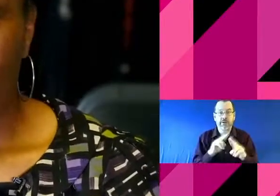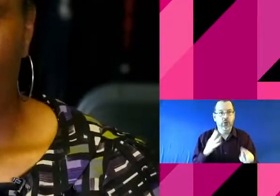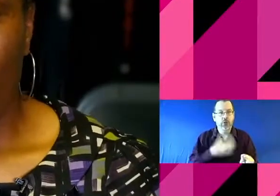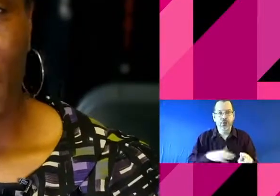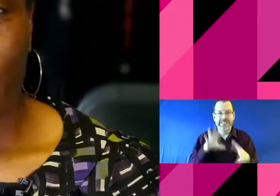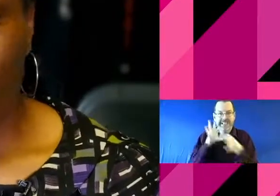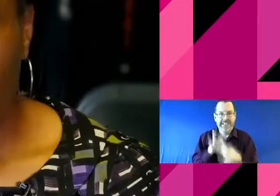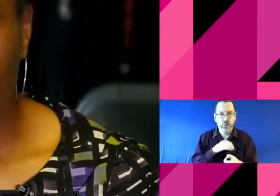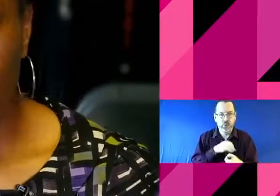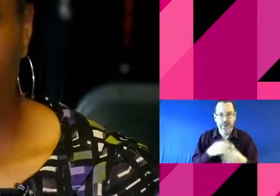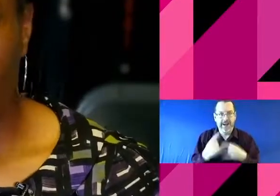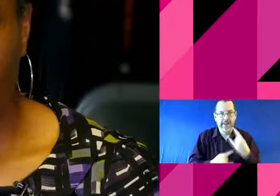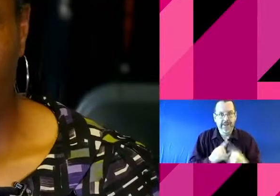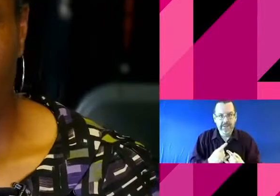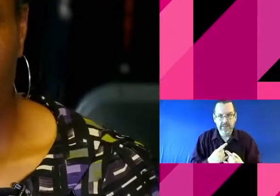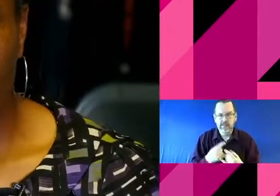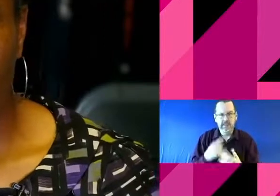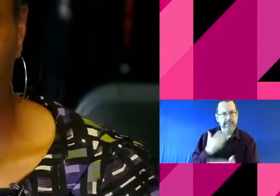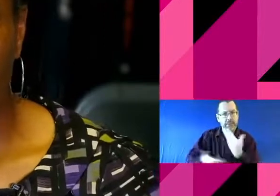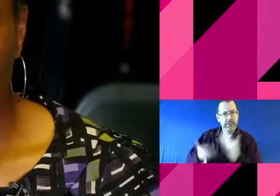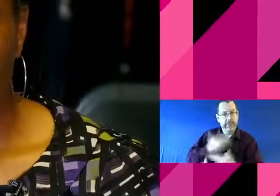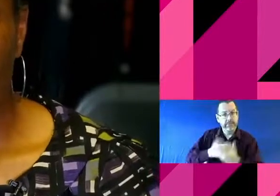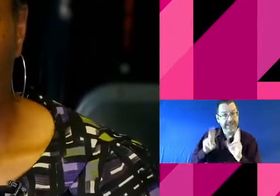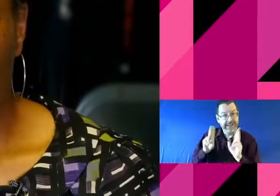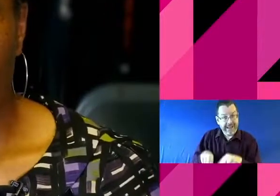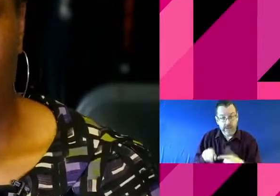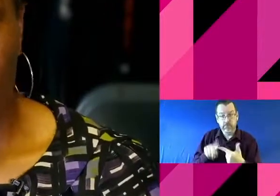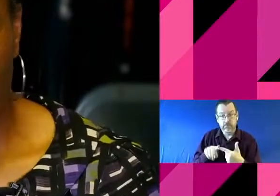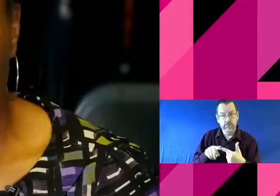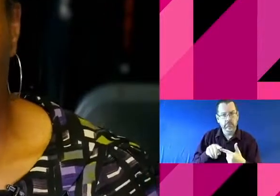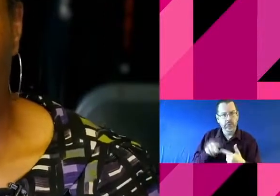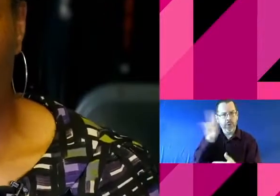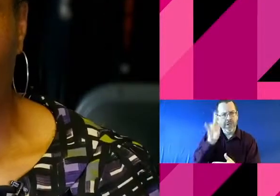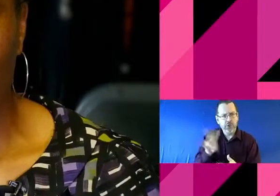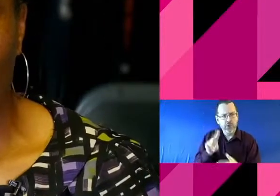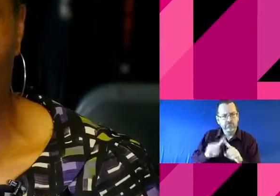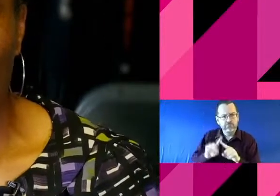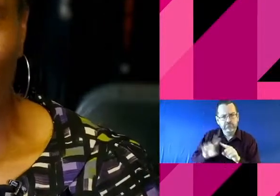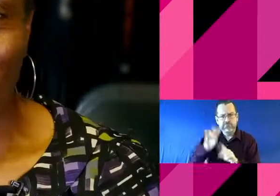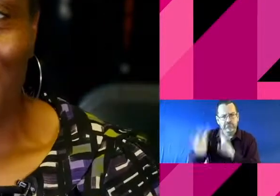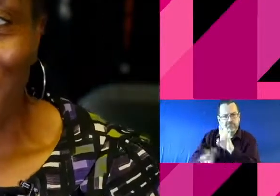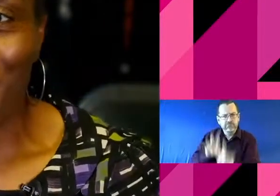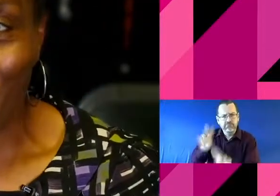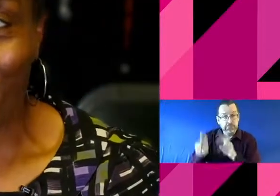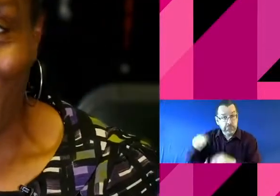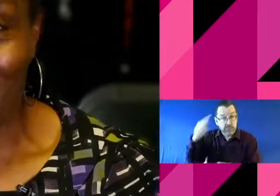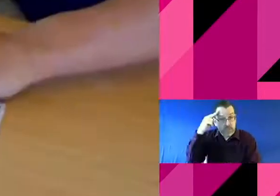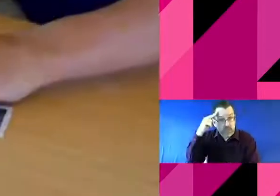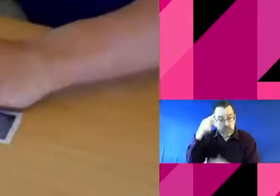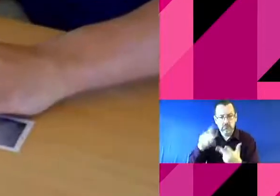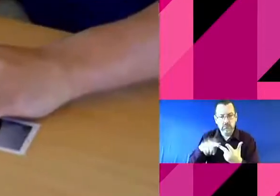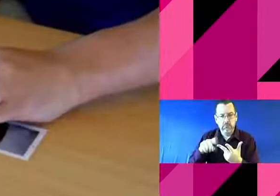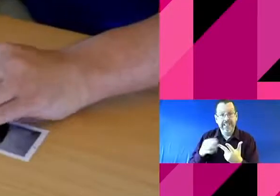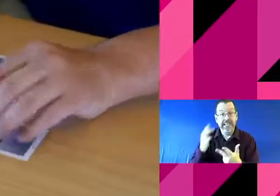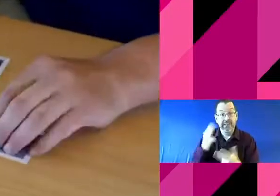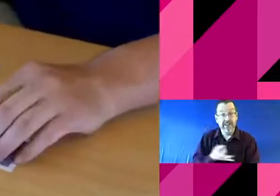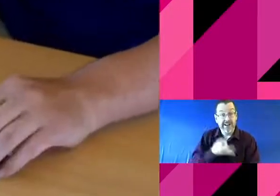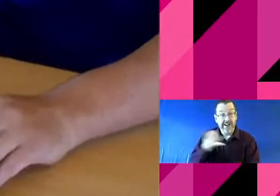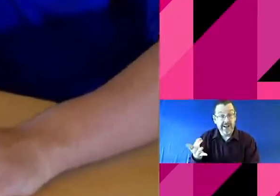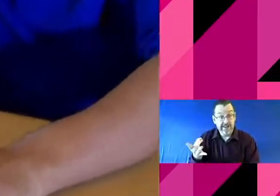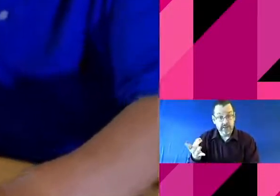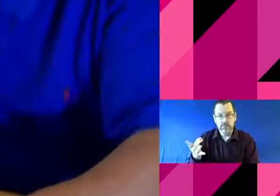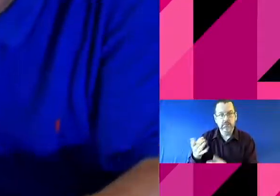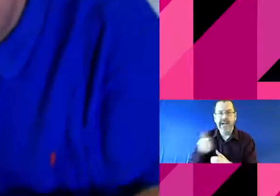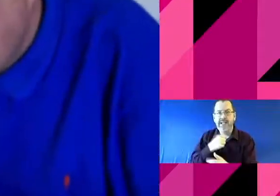like? What kind of questions do they understand? What depth of information can they give me once I've asked them a question? What